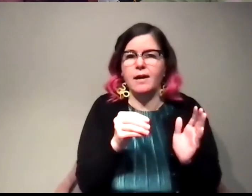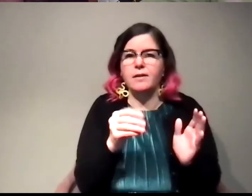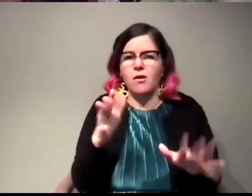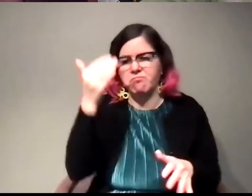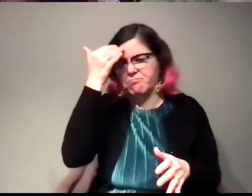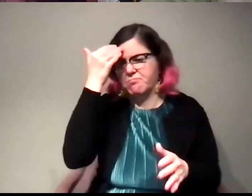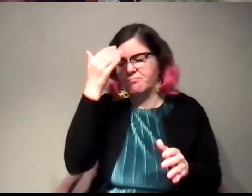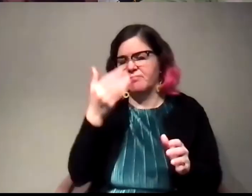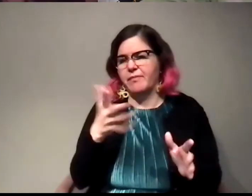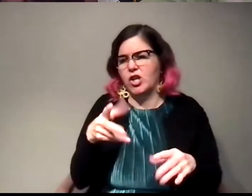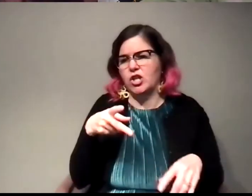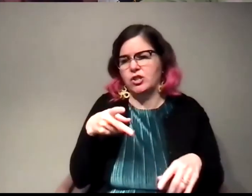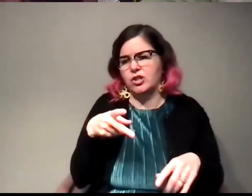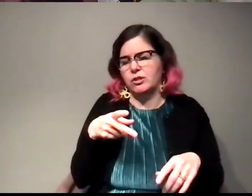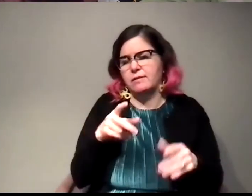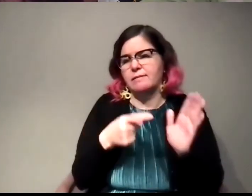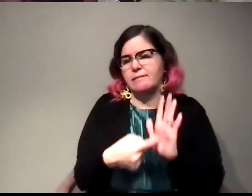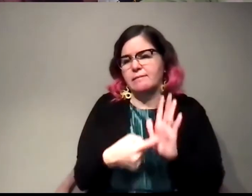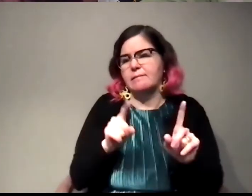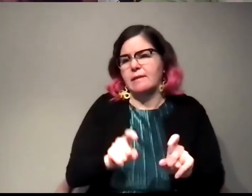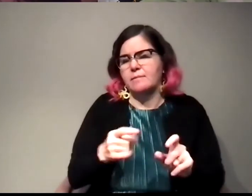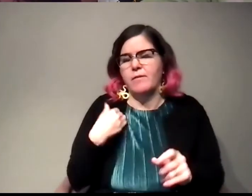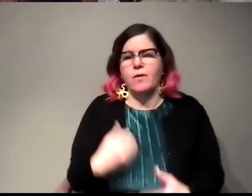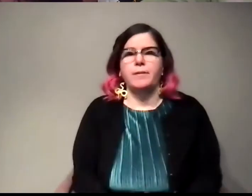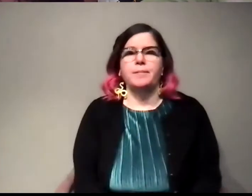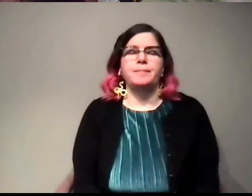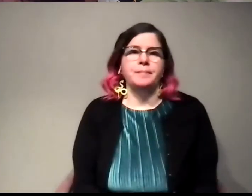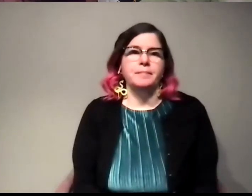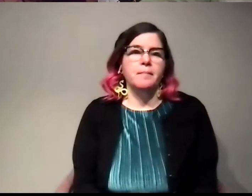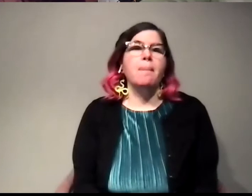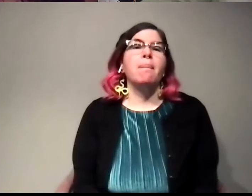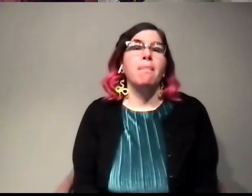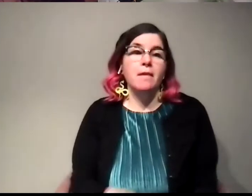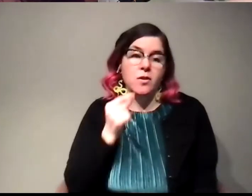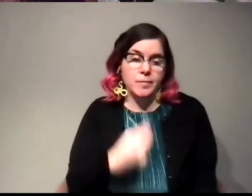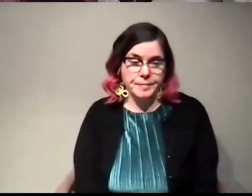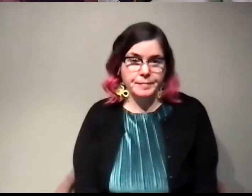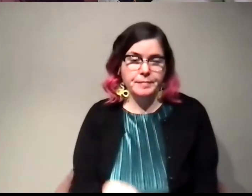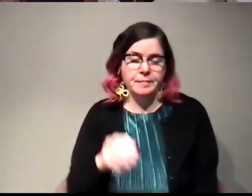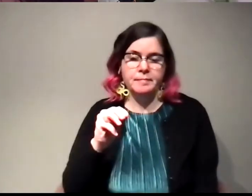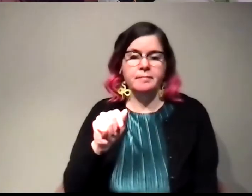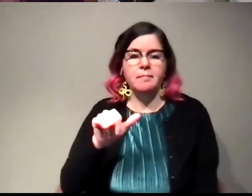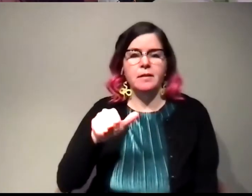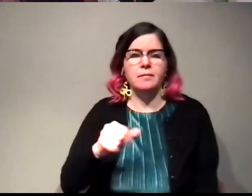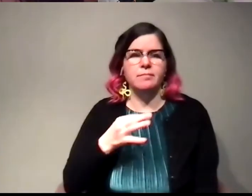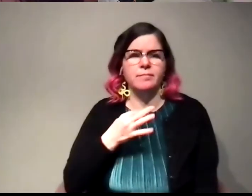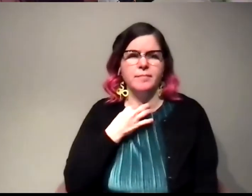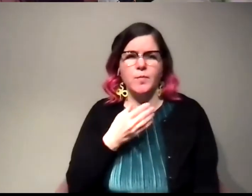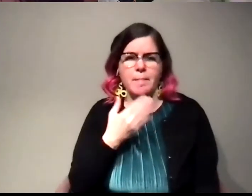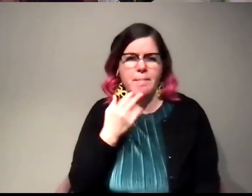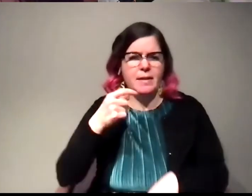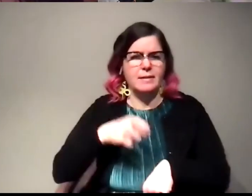frog before if you're visiting the same sample sites over and over again. Very cool. Maya asks, what's the best time in